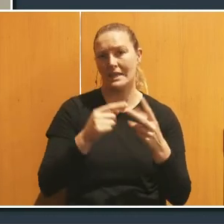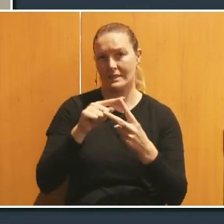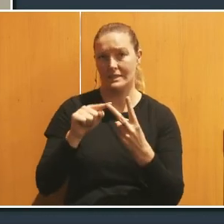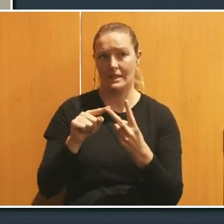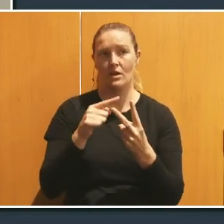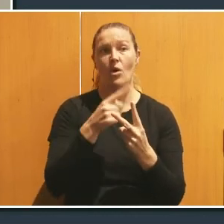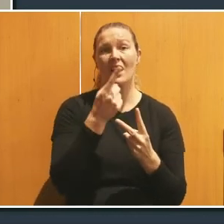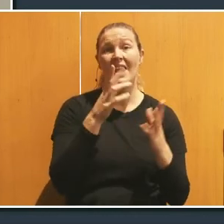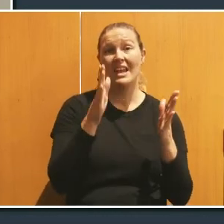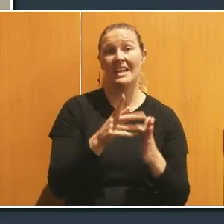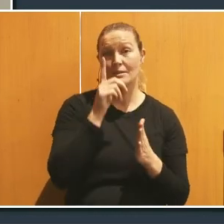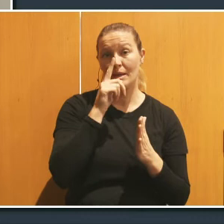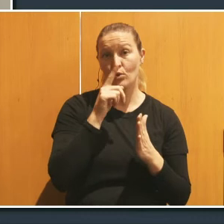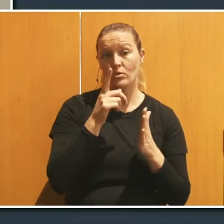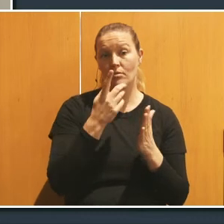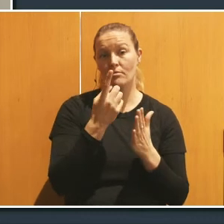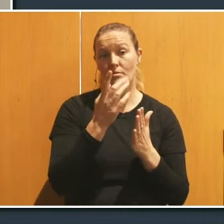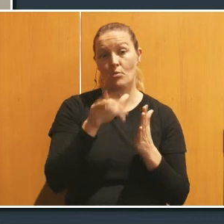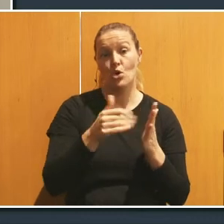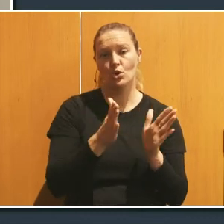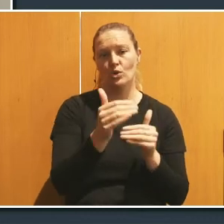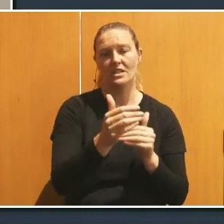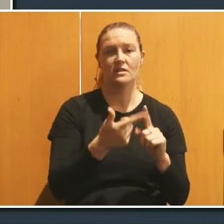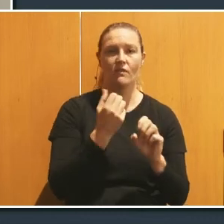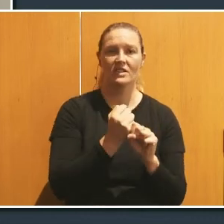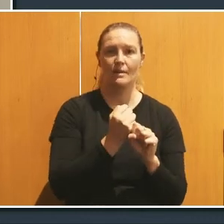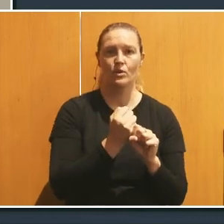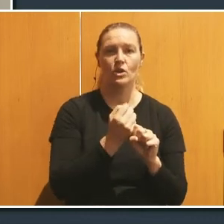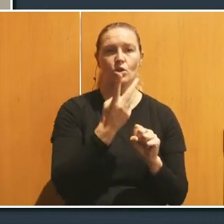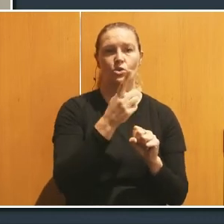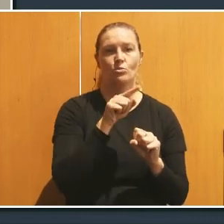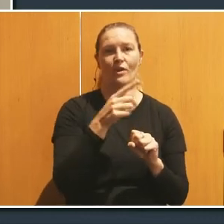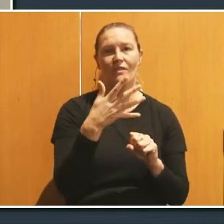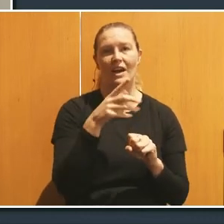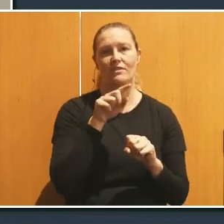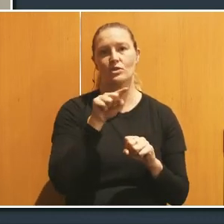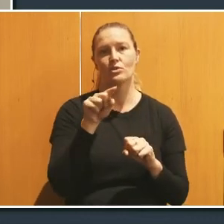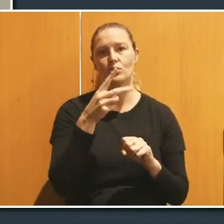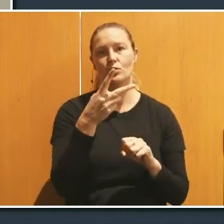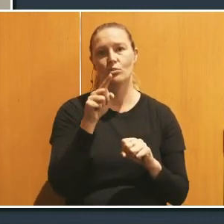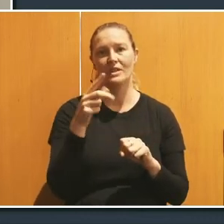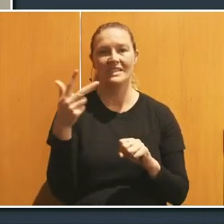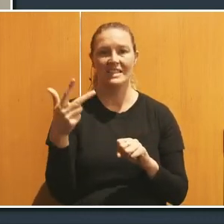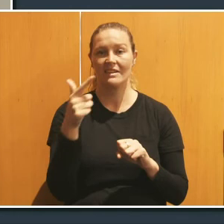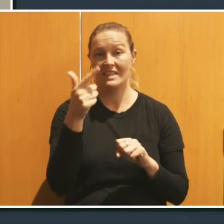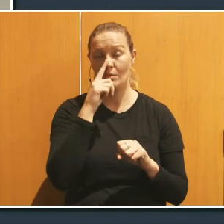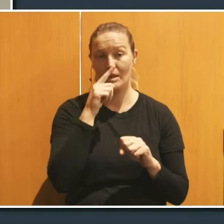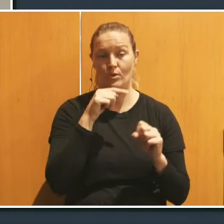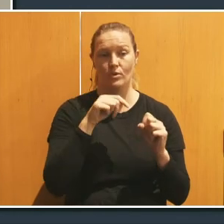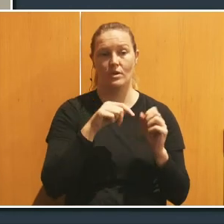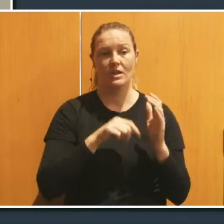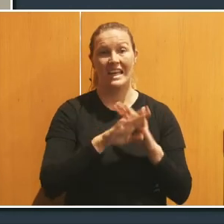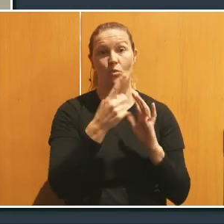is there's less people per unit. So a typical household might have 2.5 to 2.7 people per unit across the country. It